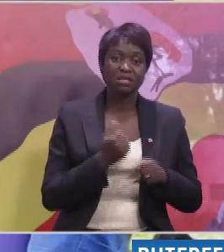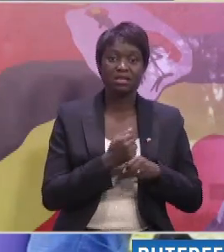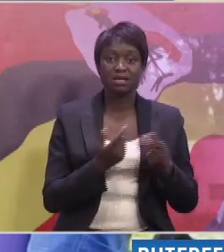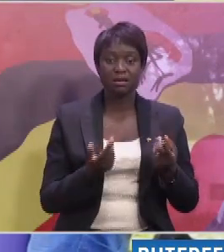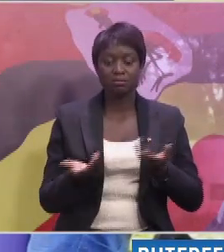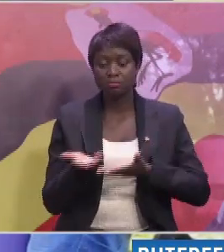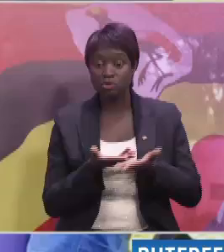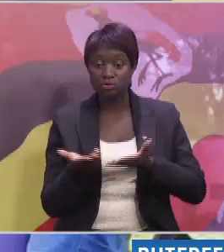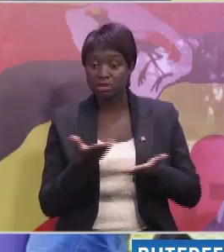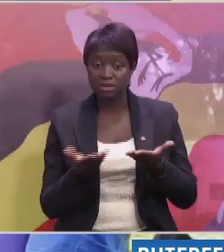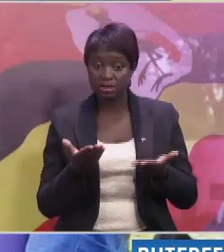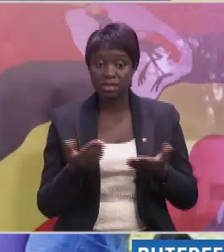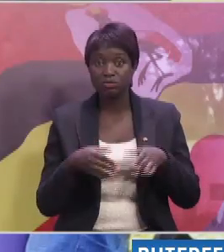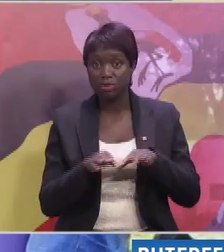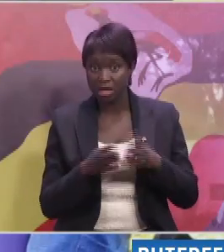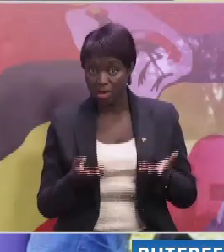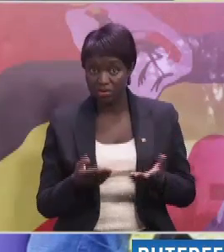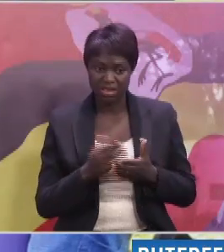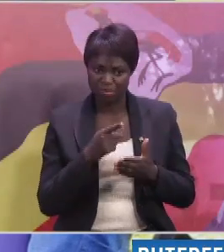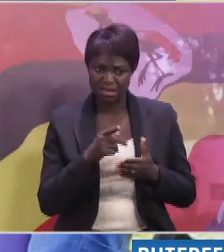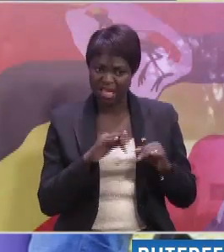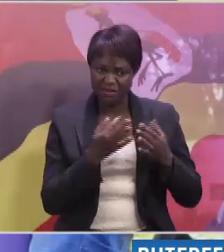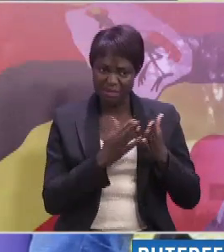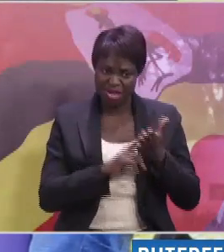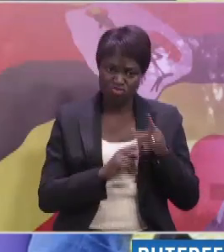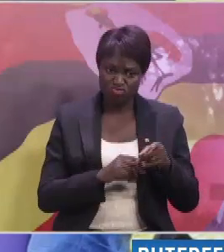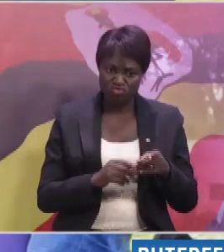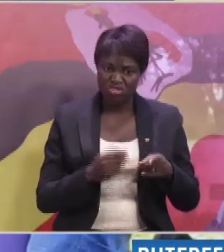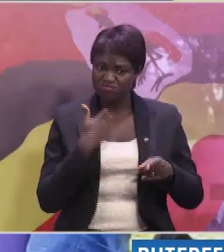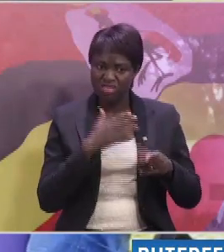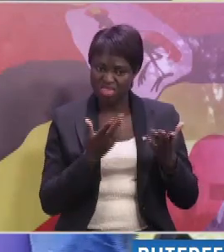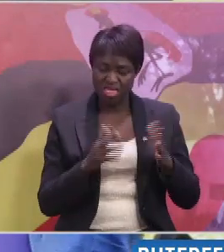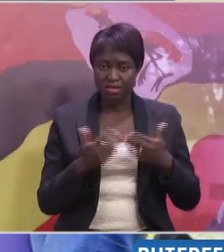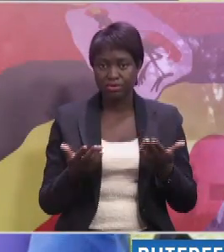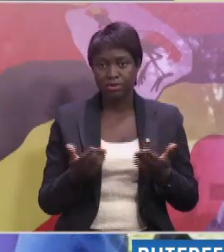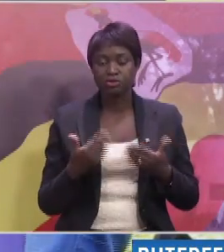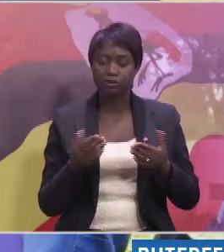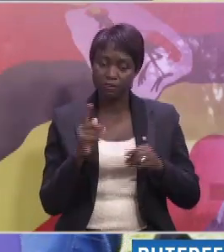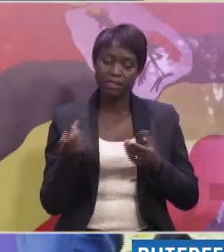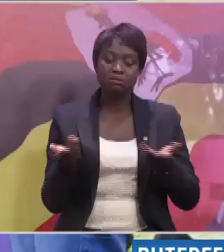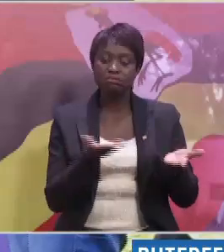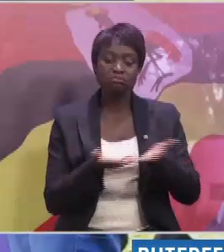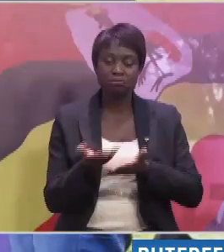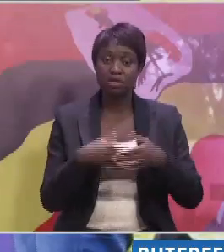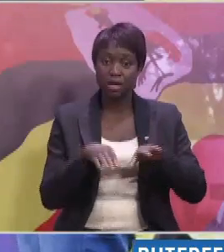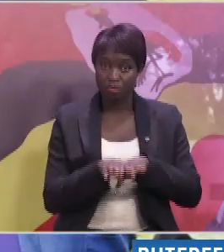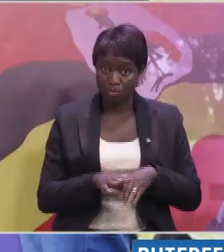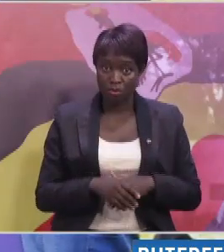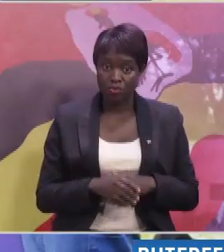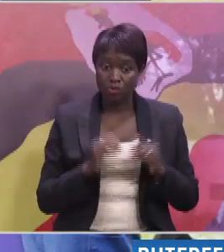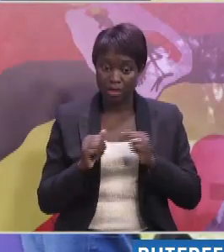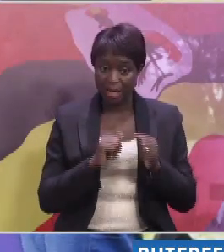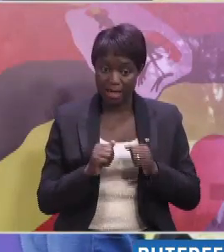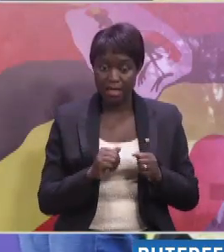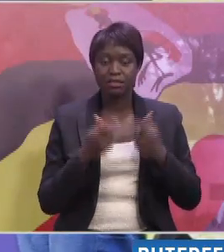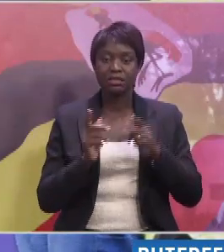Sina buzibu tugigende kwaweza bwogigenda ku nja kukyawa nedda kati bwonkyawa nefuna olubuto ati so temusooka ne mukanyamu ebiganye ne mugenda mu ddwaliro ky'oba